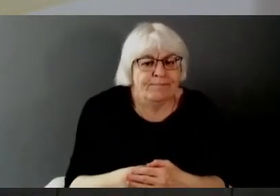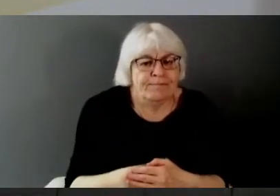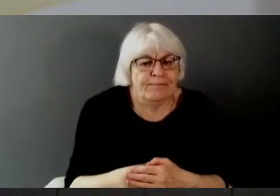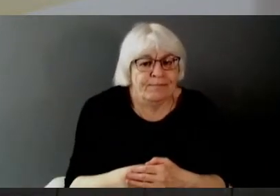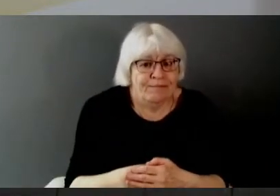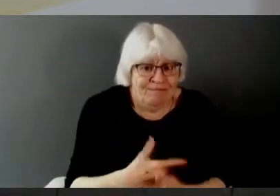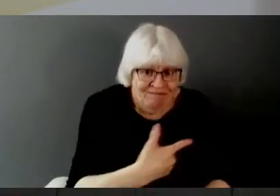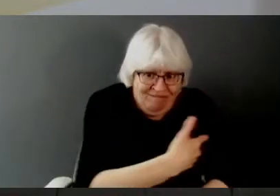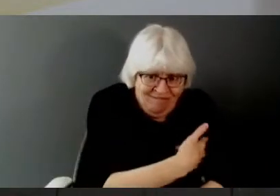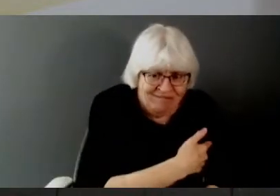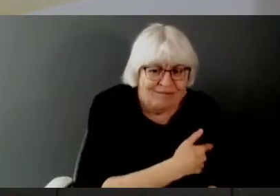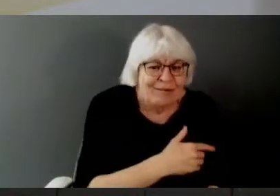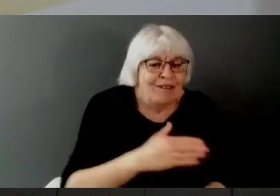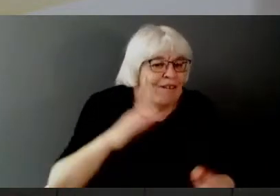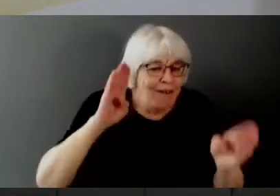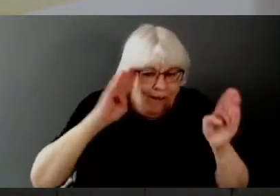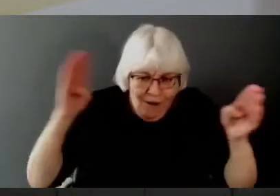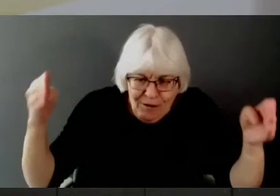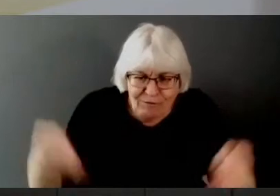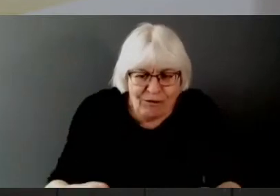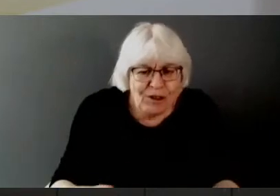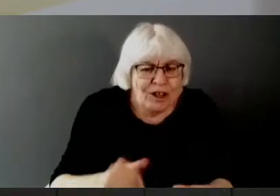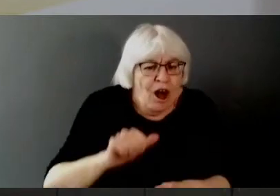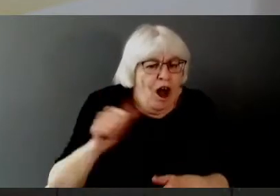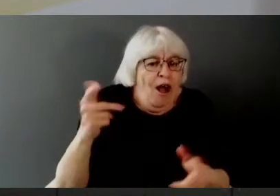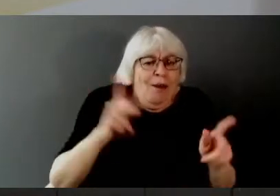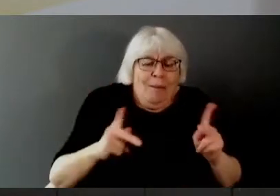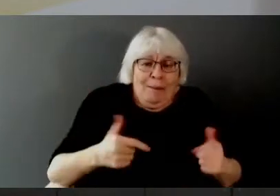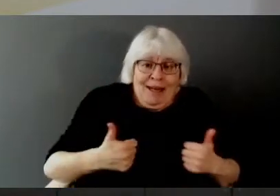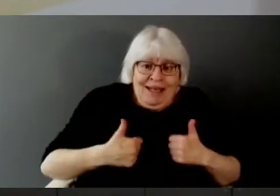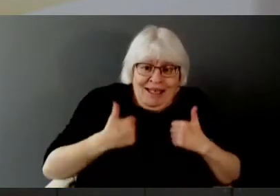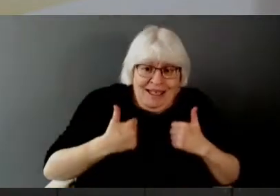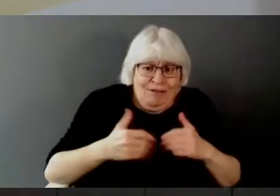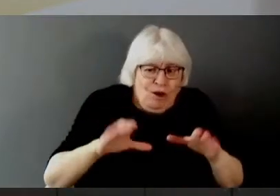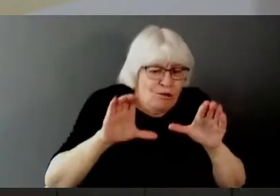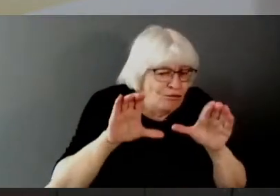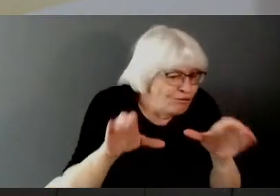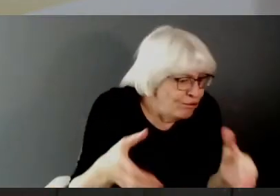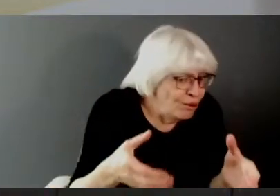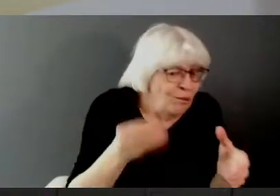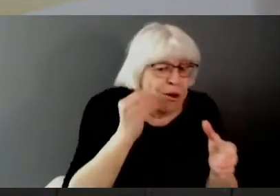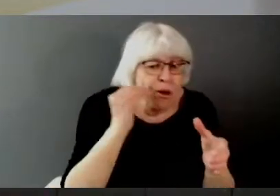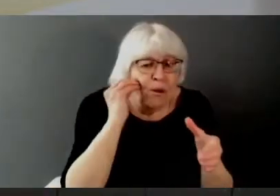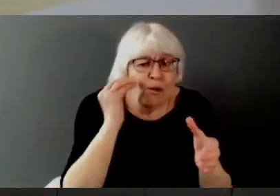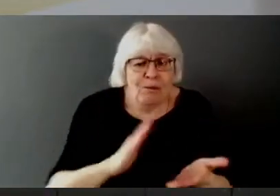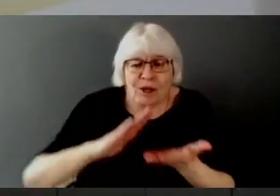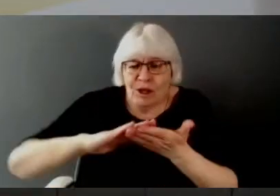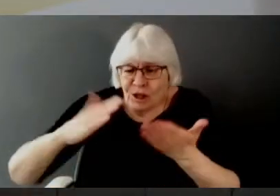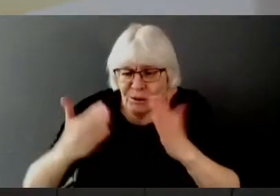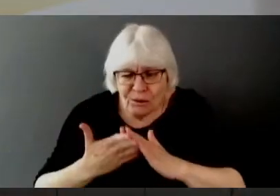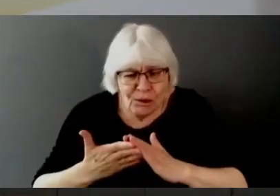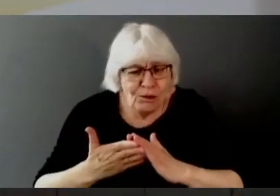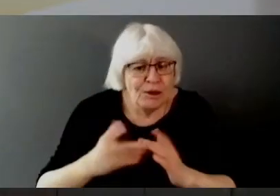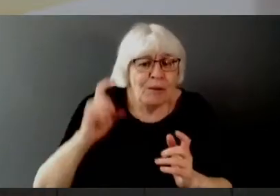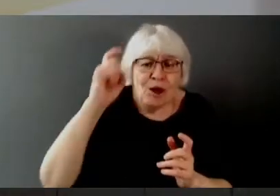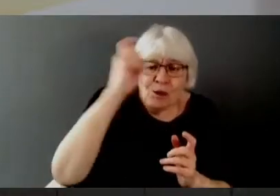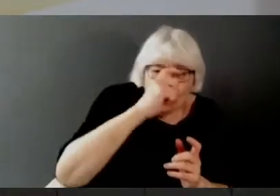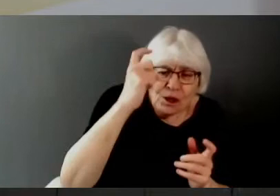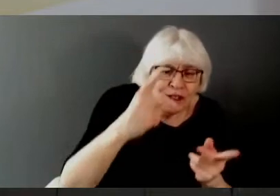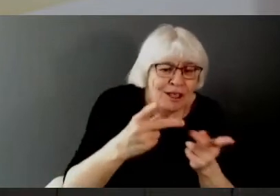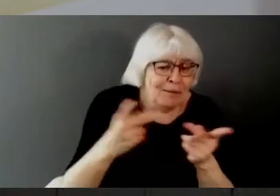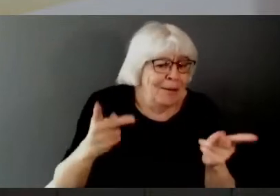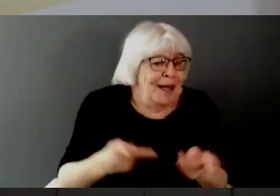others in congregate living situations, including group homes, community residential facilities, shelters, and other